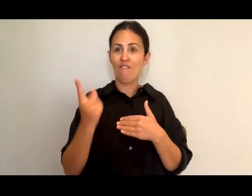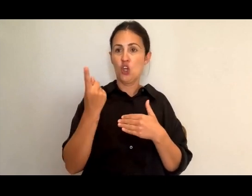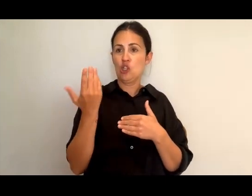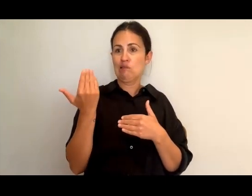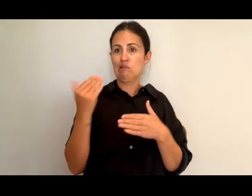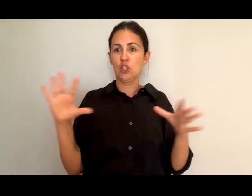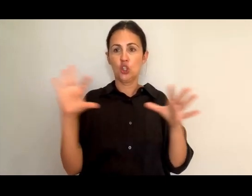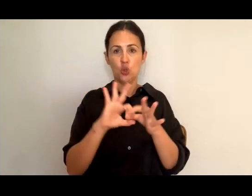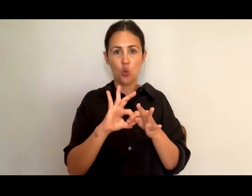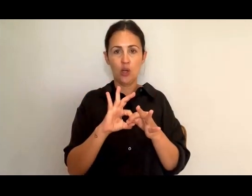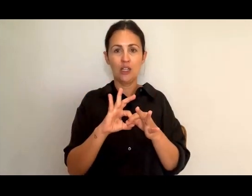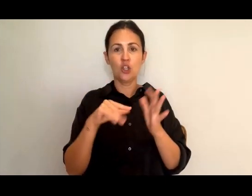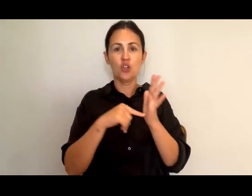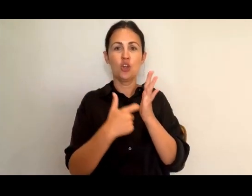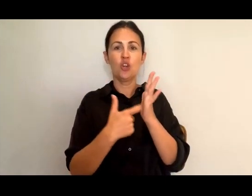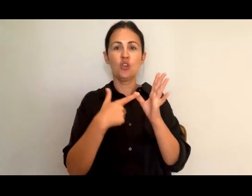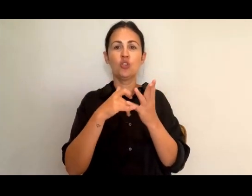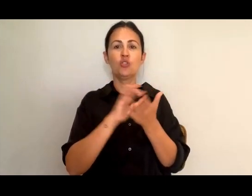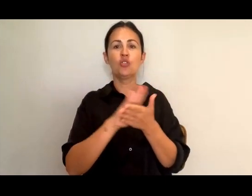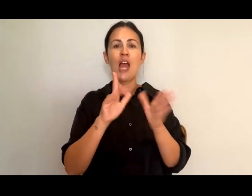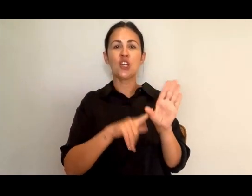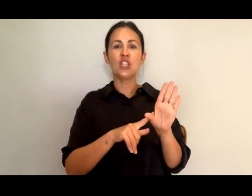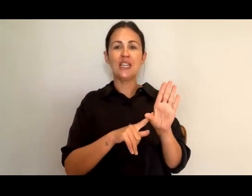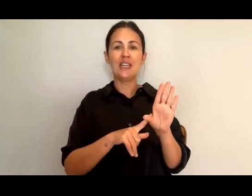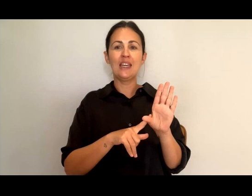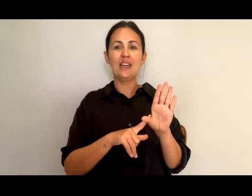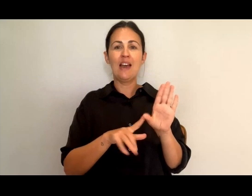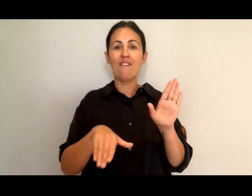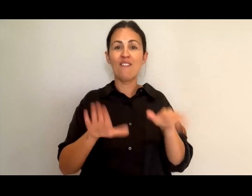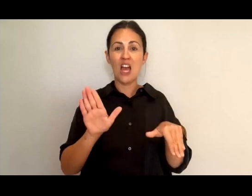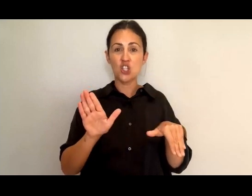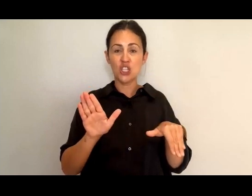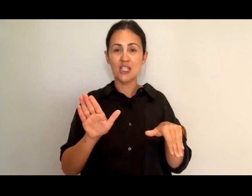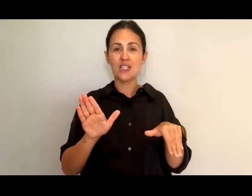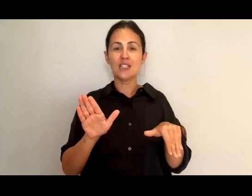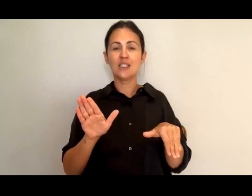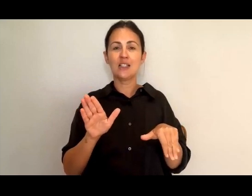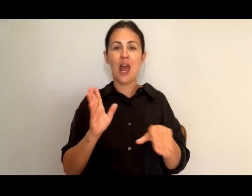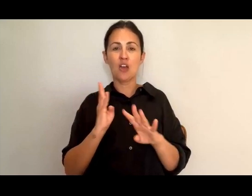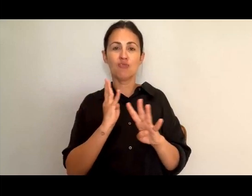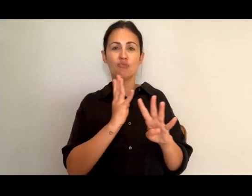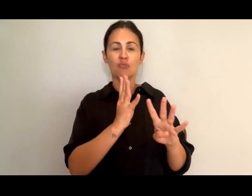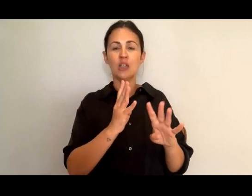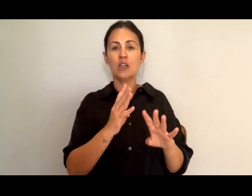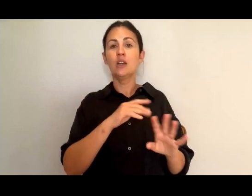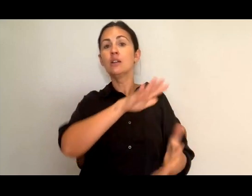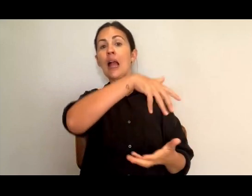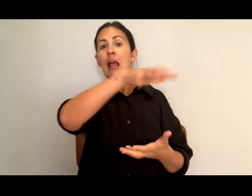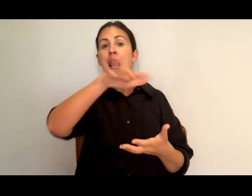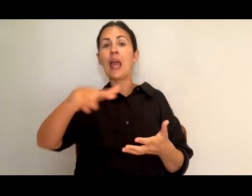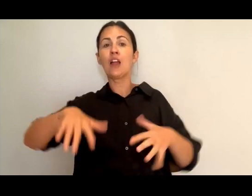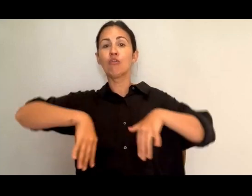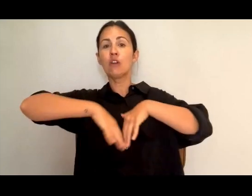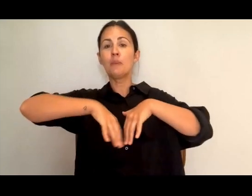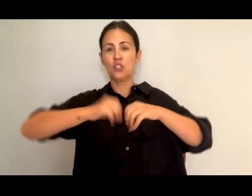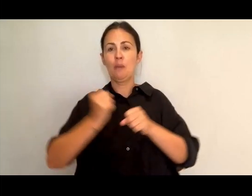fashion parade with materials made from the Waste Recovery Centre at Broken Hill. Broken Hill's exhibition was held at their Lifeline shop, which is